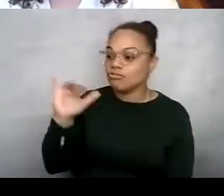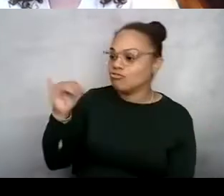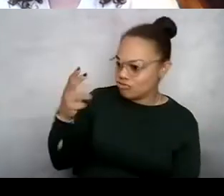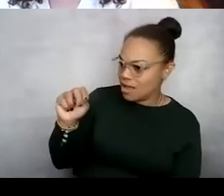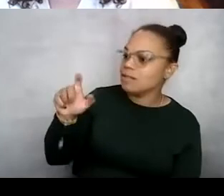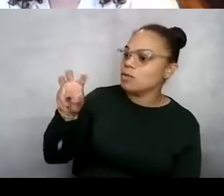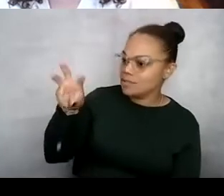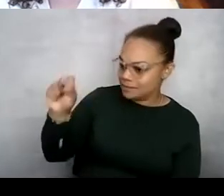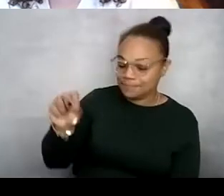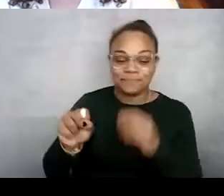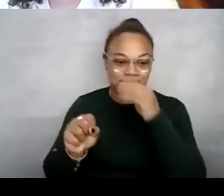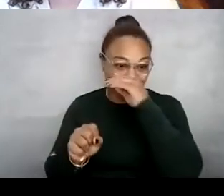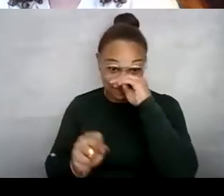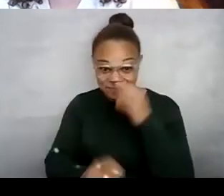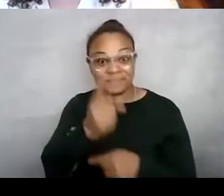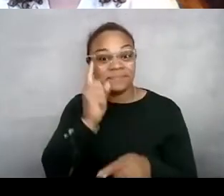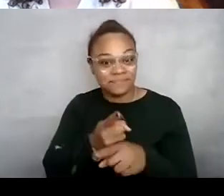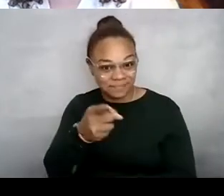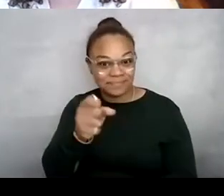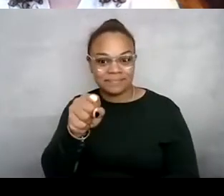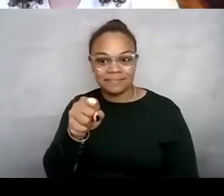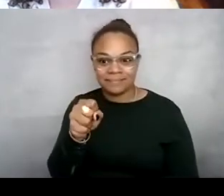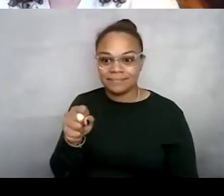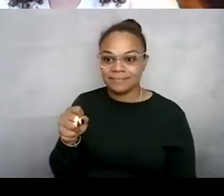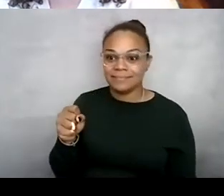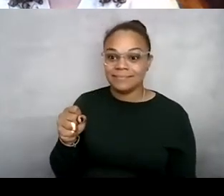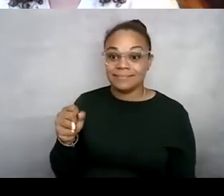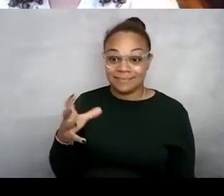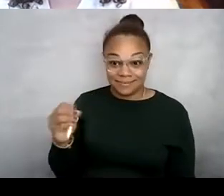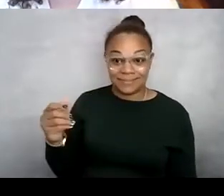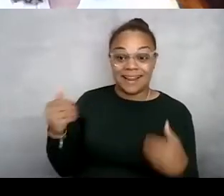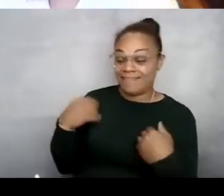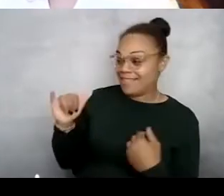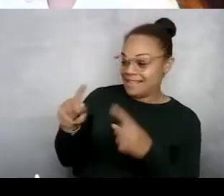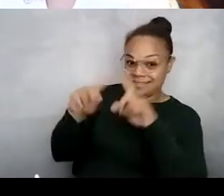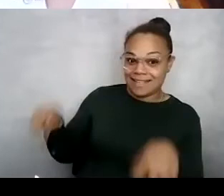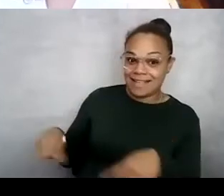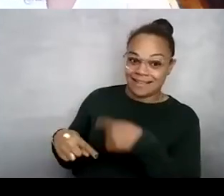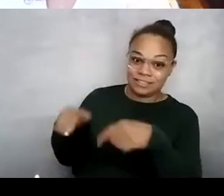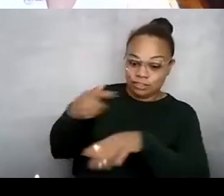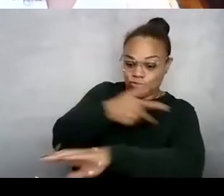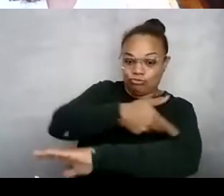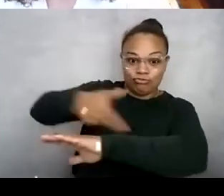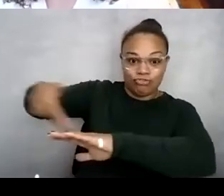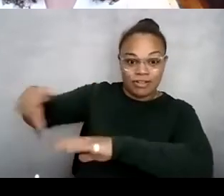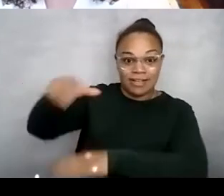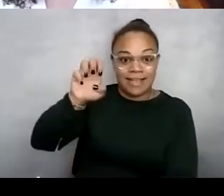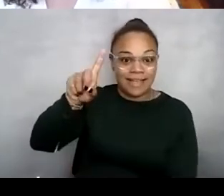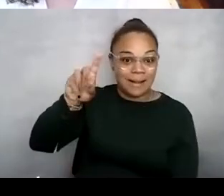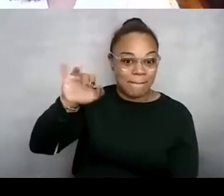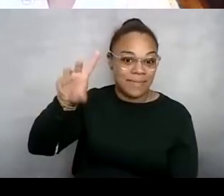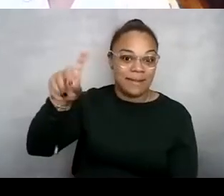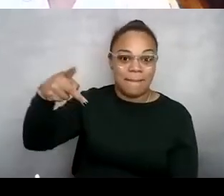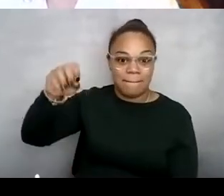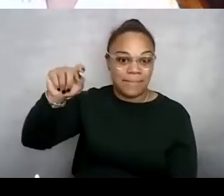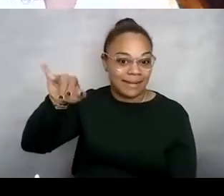That's it. And in fact, we got, crossing the Edmund Pettus Bridge, in 2015, when you think about the Civil Rights Act.